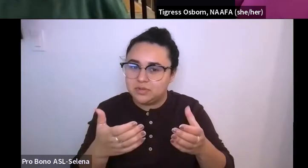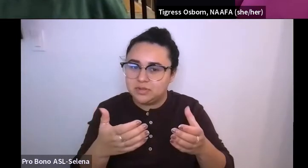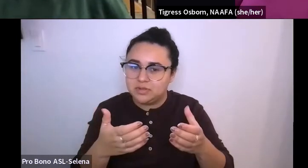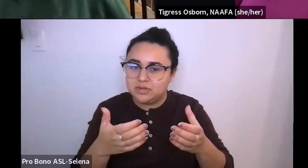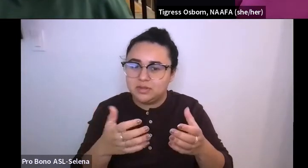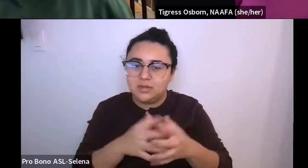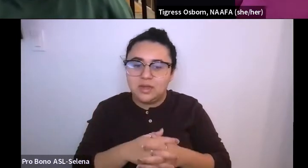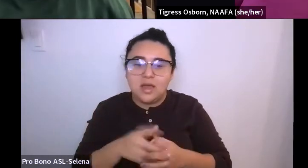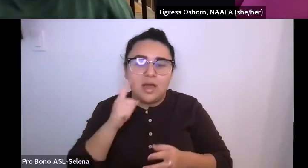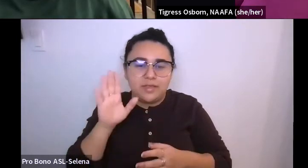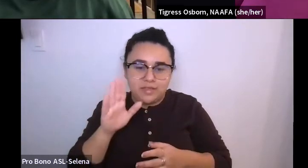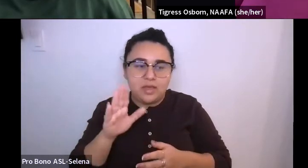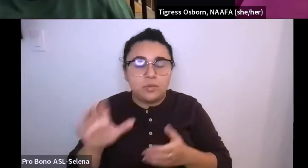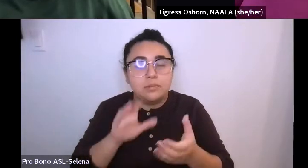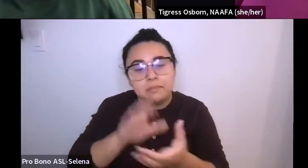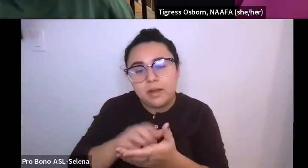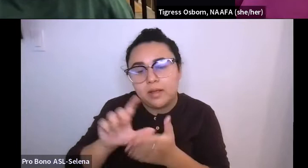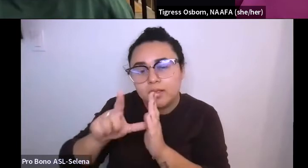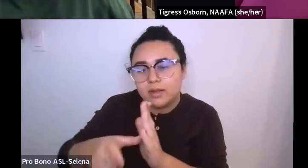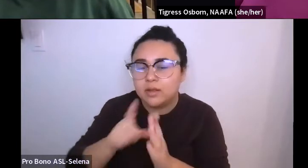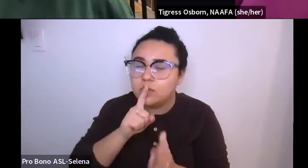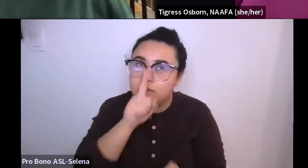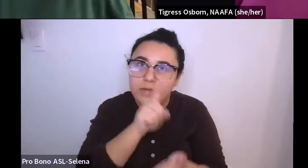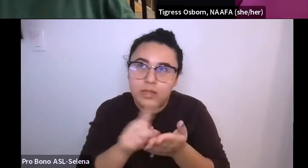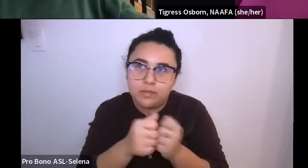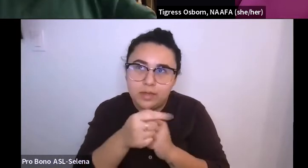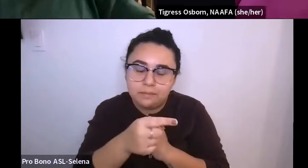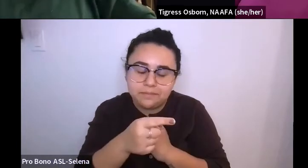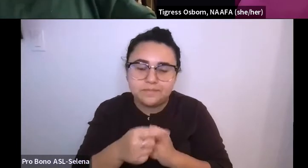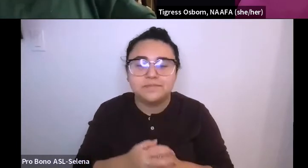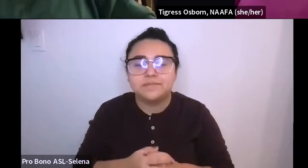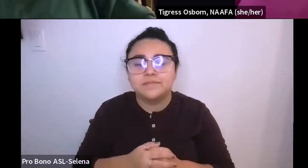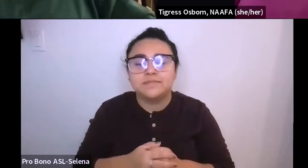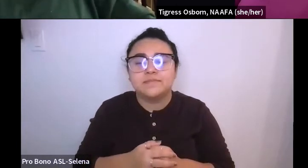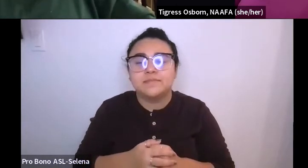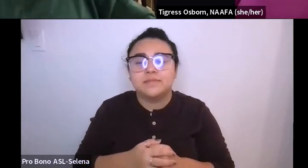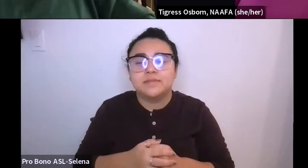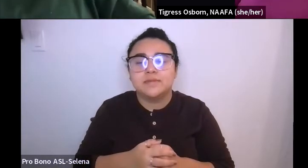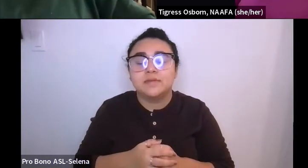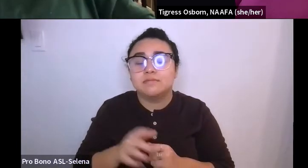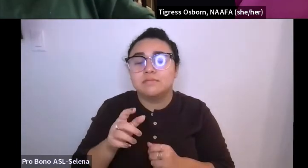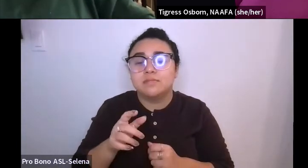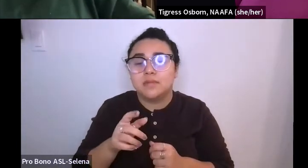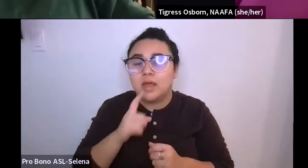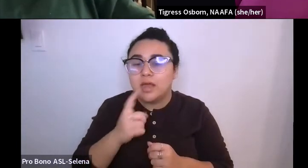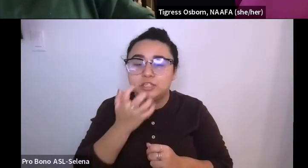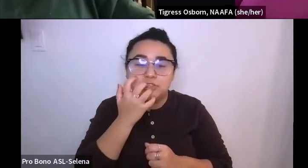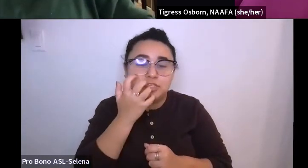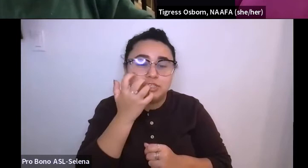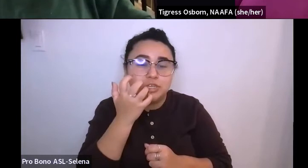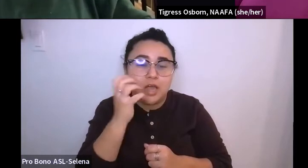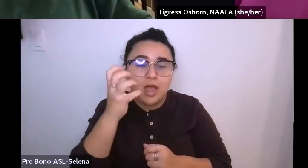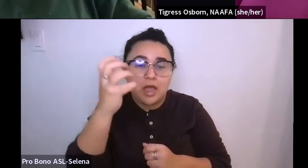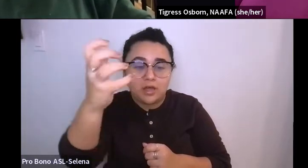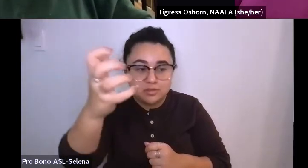guy that I thought I was gonna marry because like I was so in love with him. And I ended up just shouting it to all